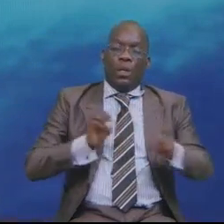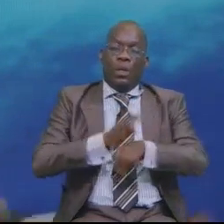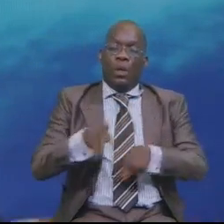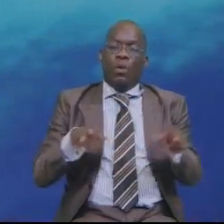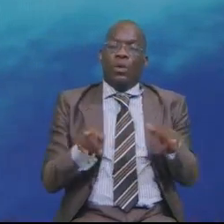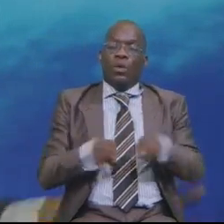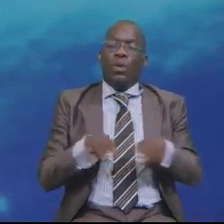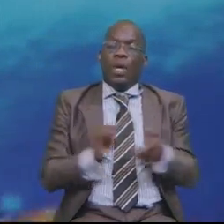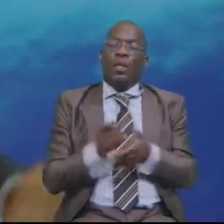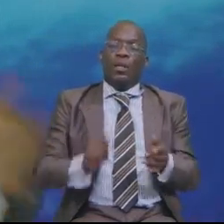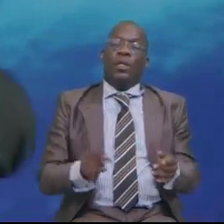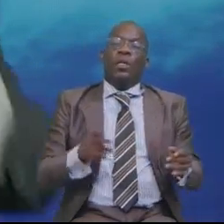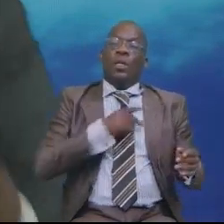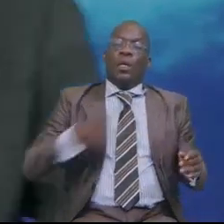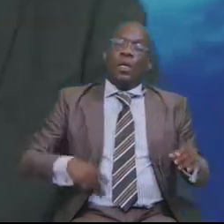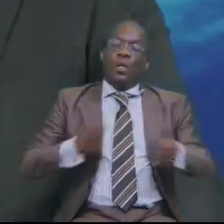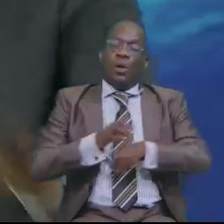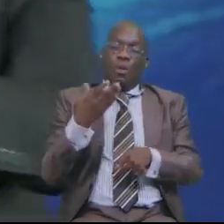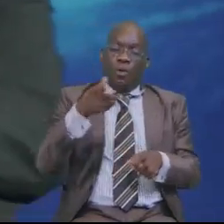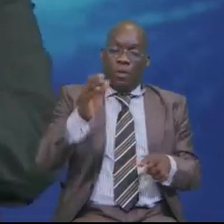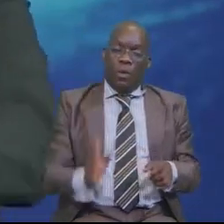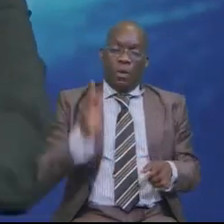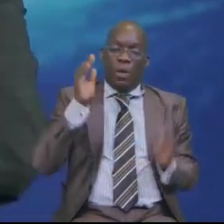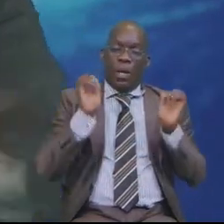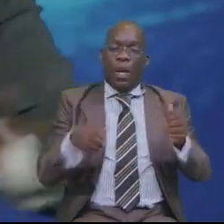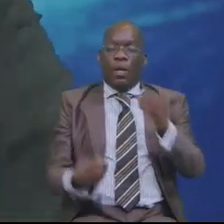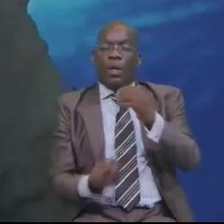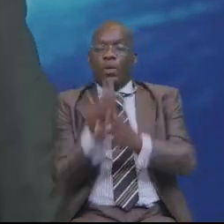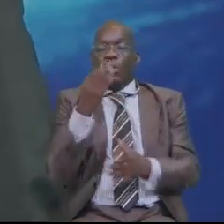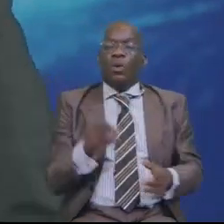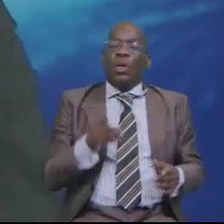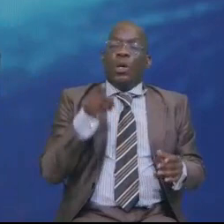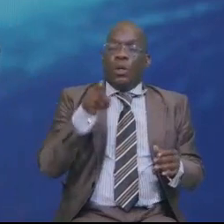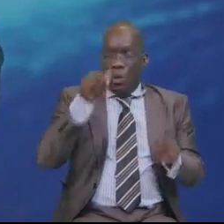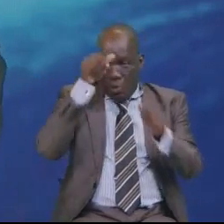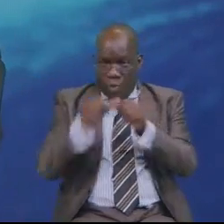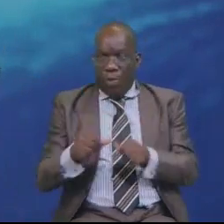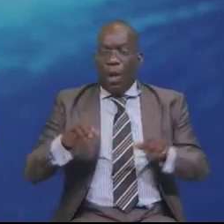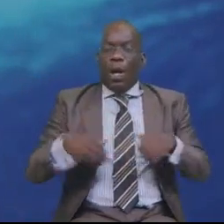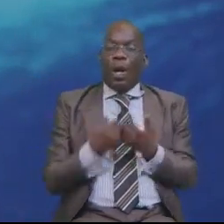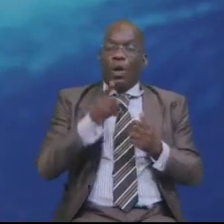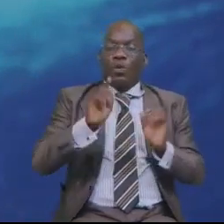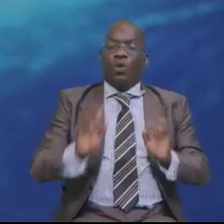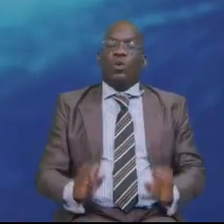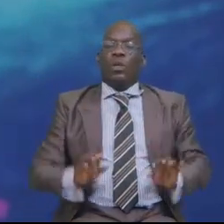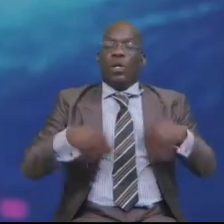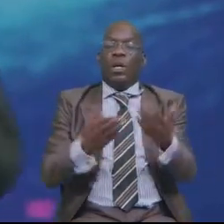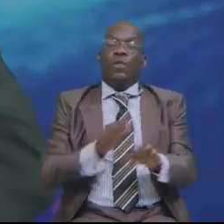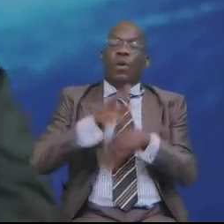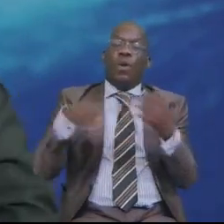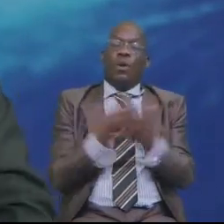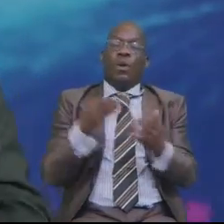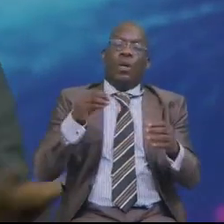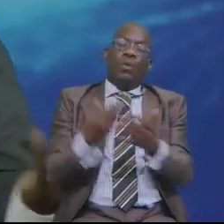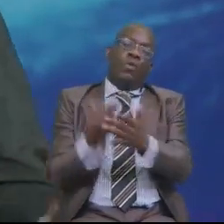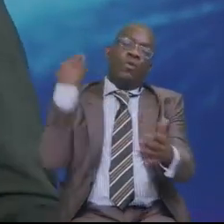be expanded and extended. Remember how you gave all in the past because you were zealous